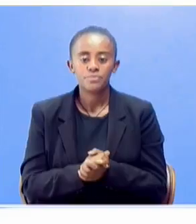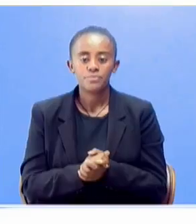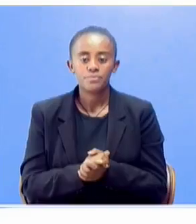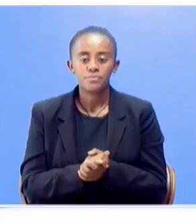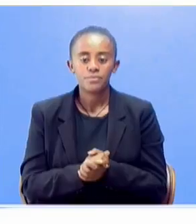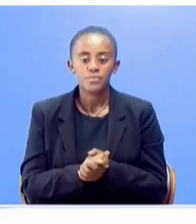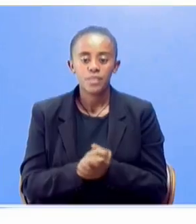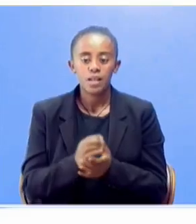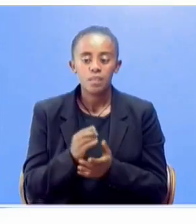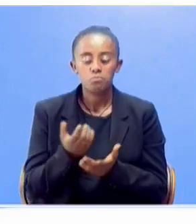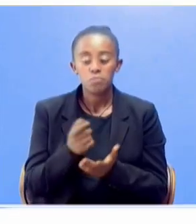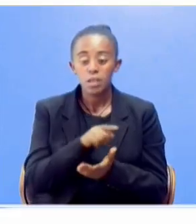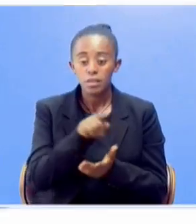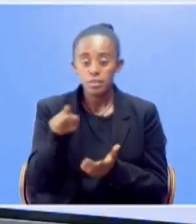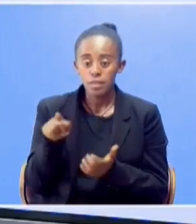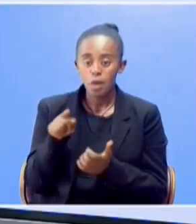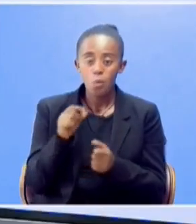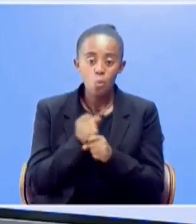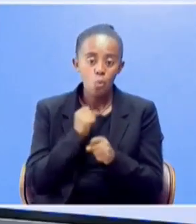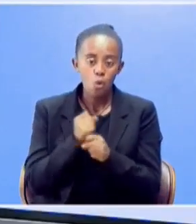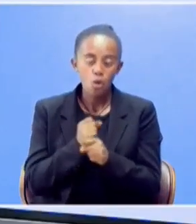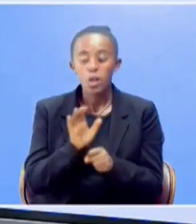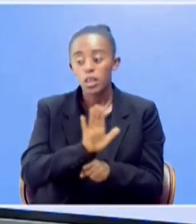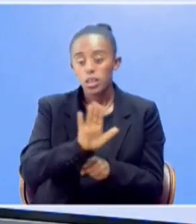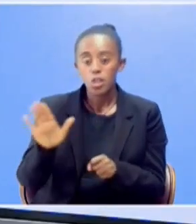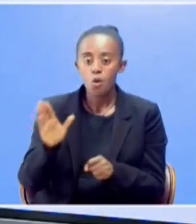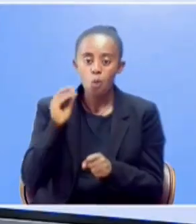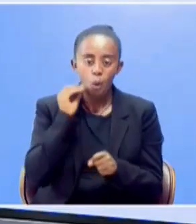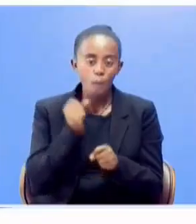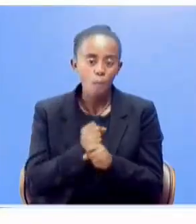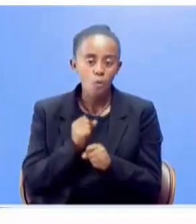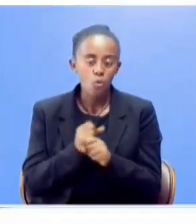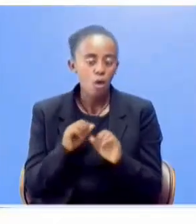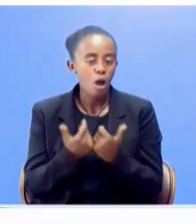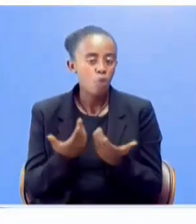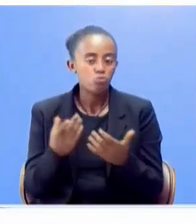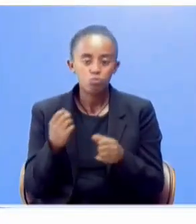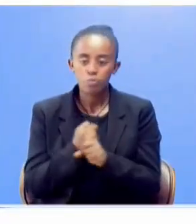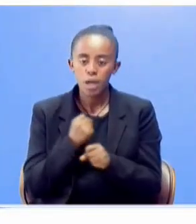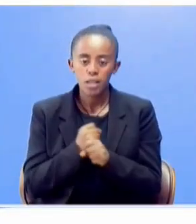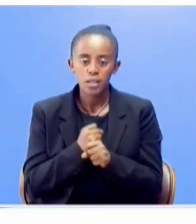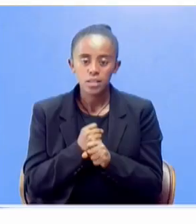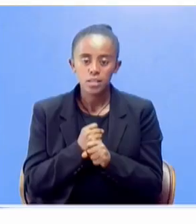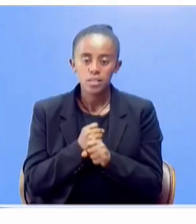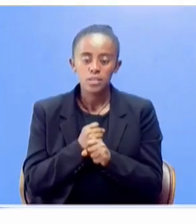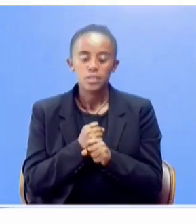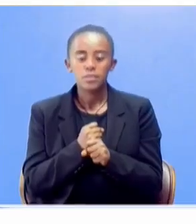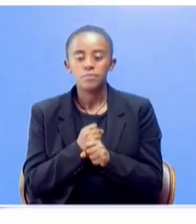They work their homework. How do I make it? Look. They,